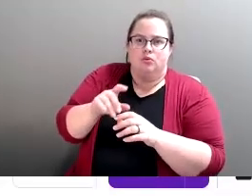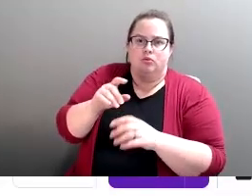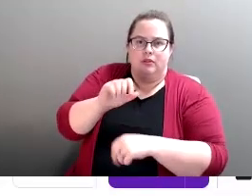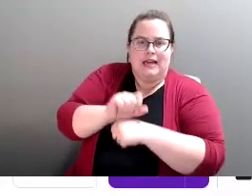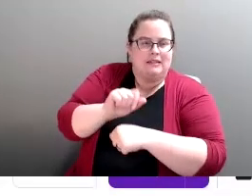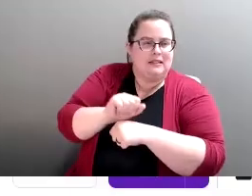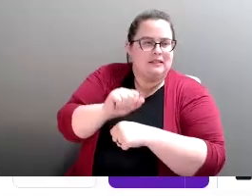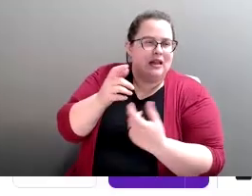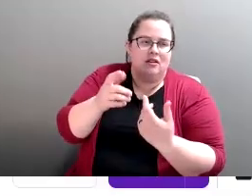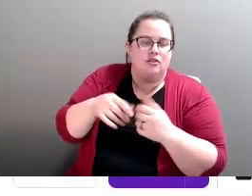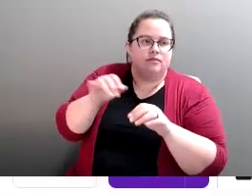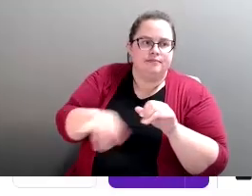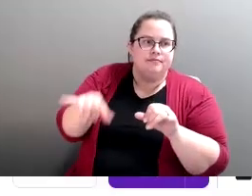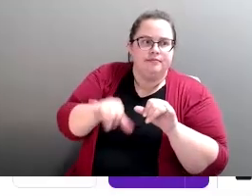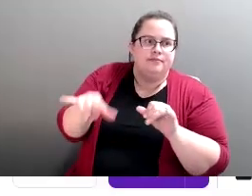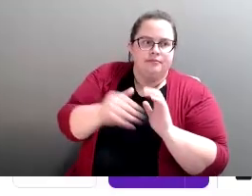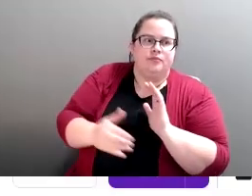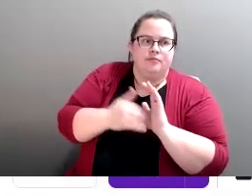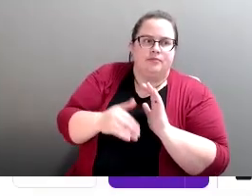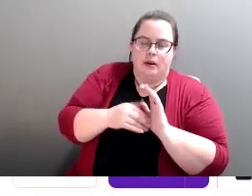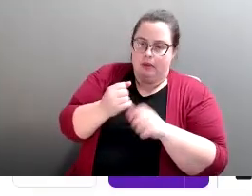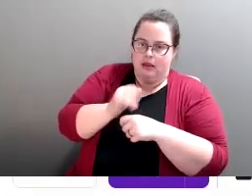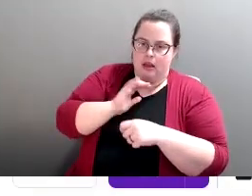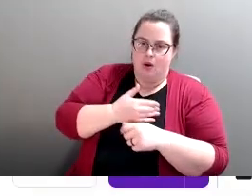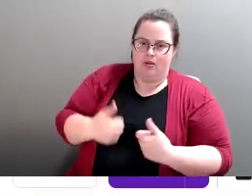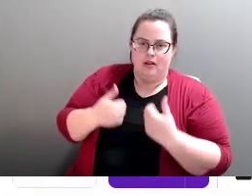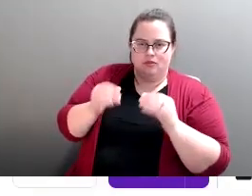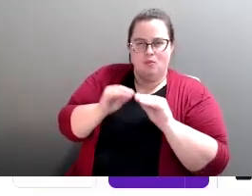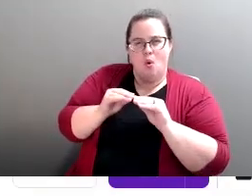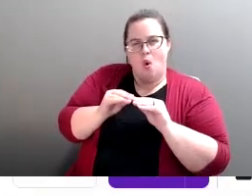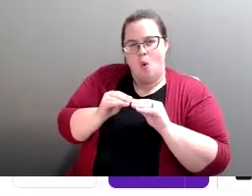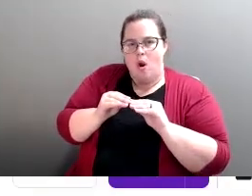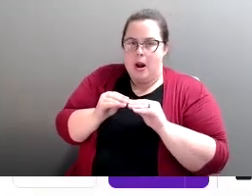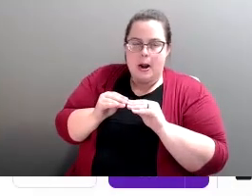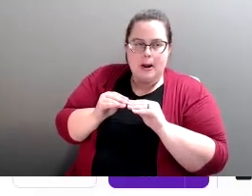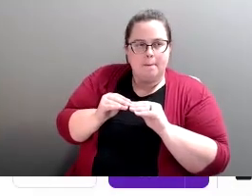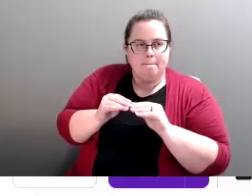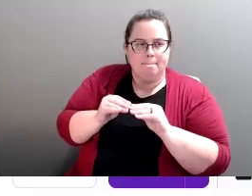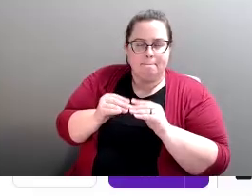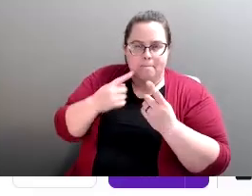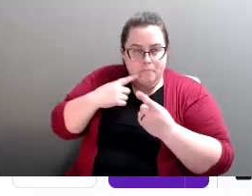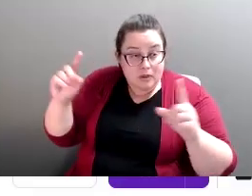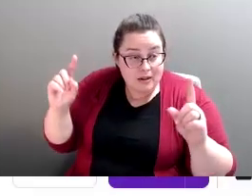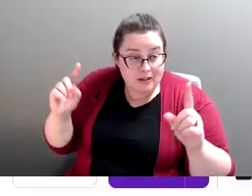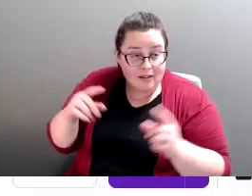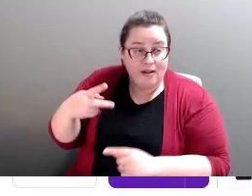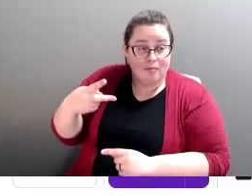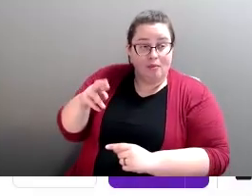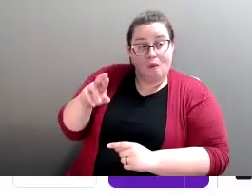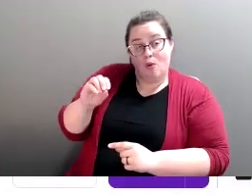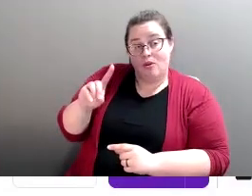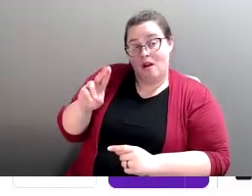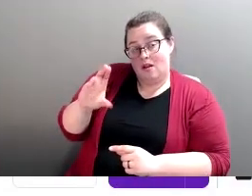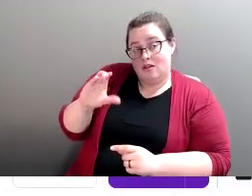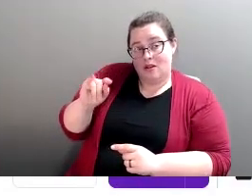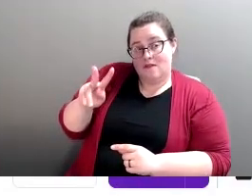we make our lives maybe, more productive? I mean, that probably has a loaded term, but